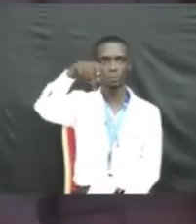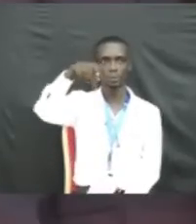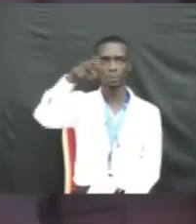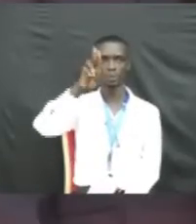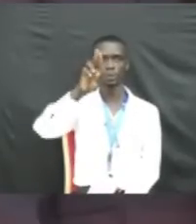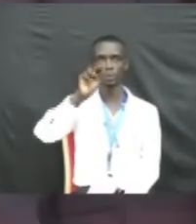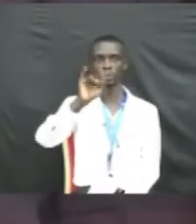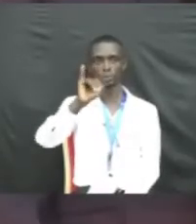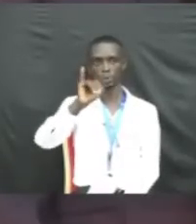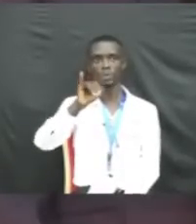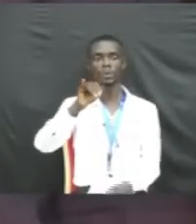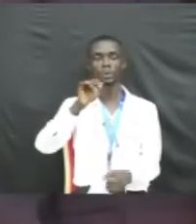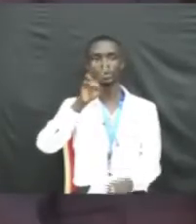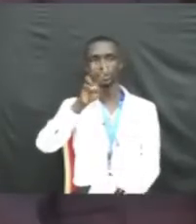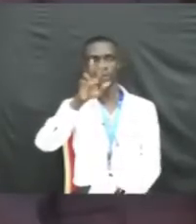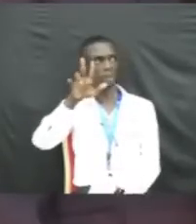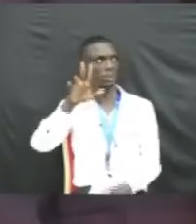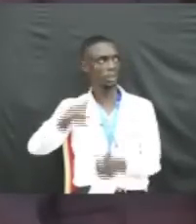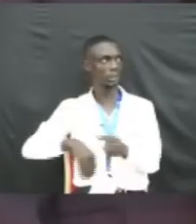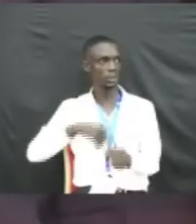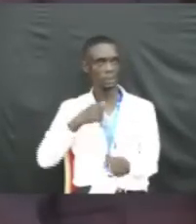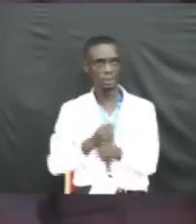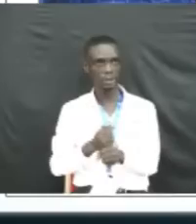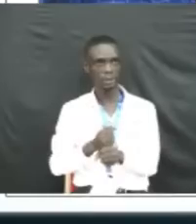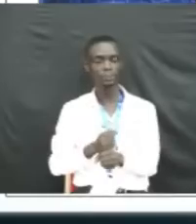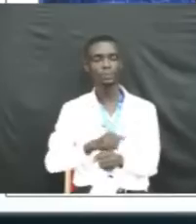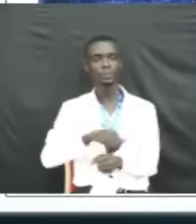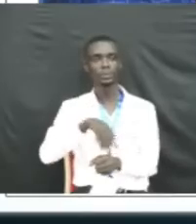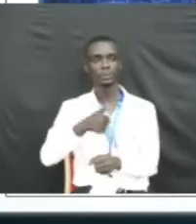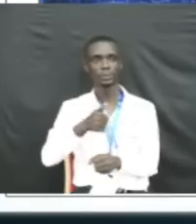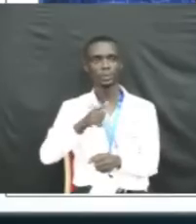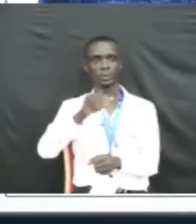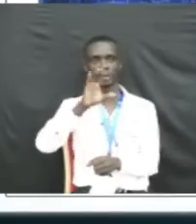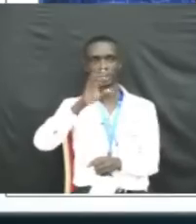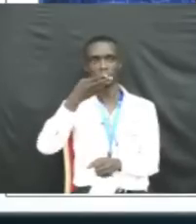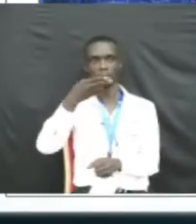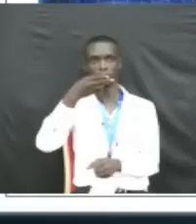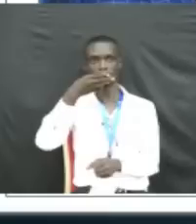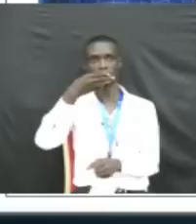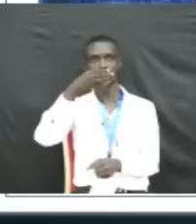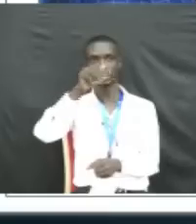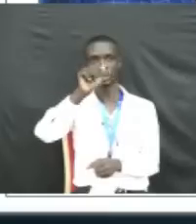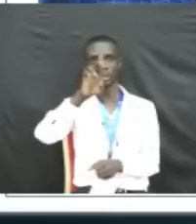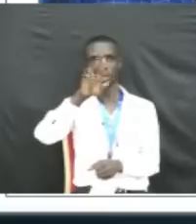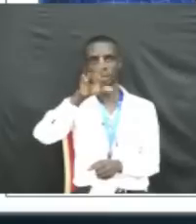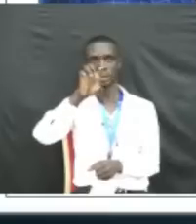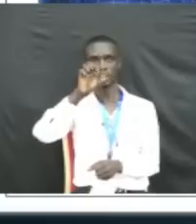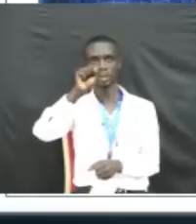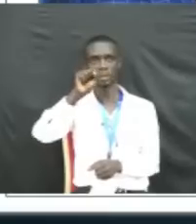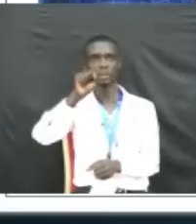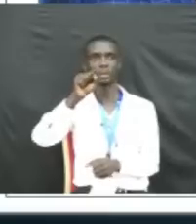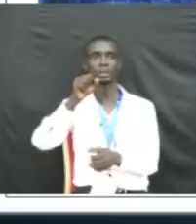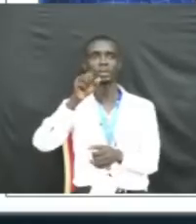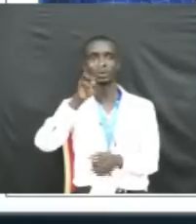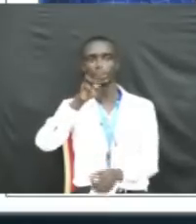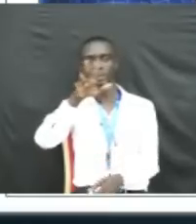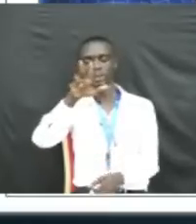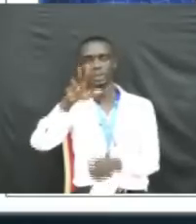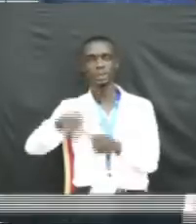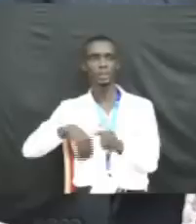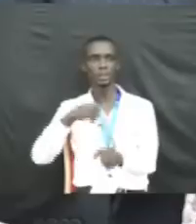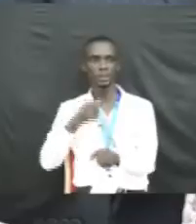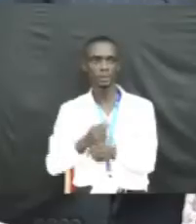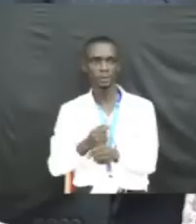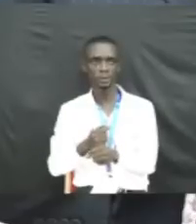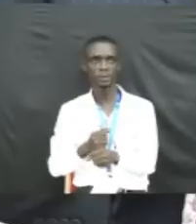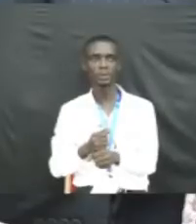Charles Inum also served for 23 years. Pastor Dr. Nicholas Dh also served